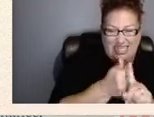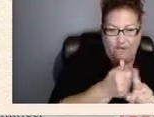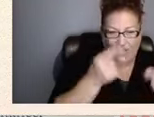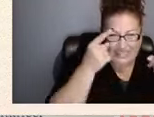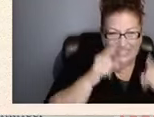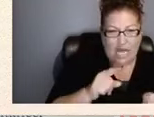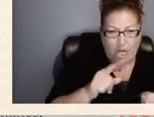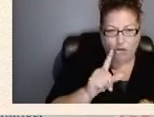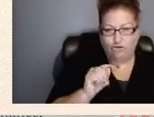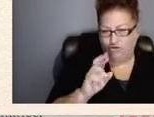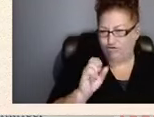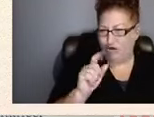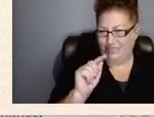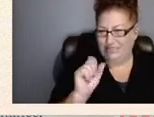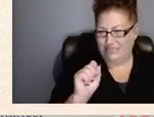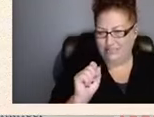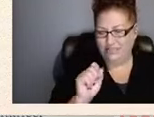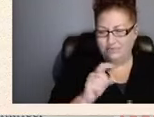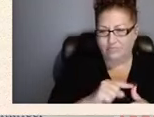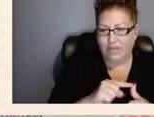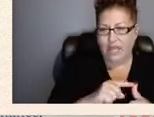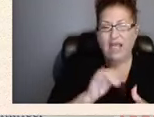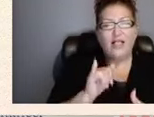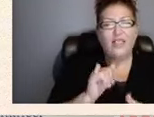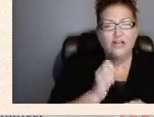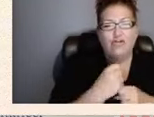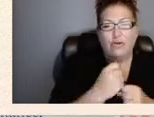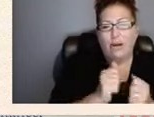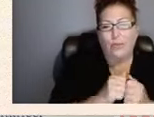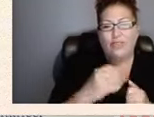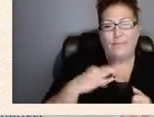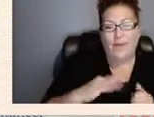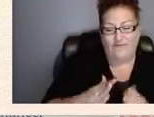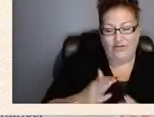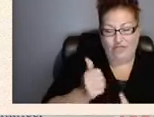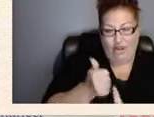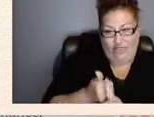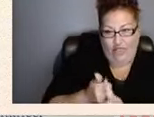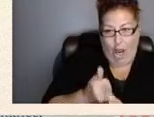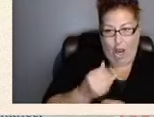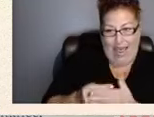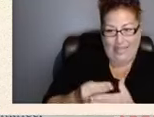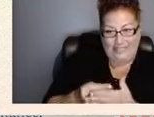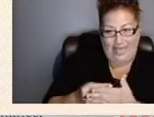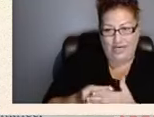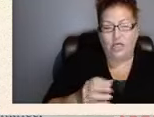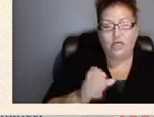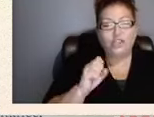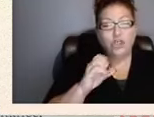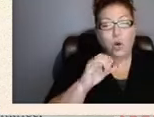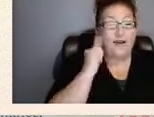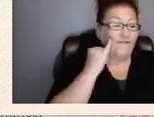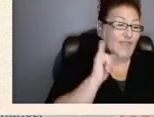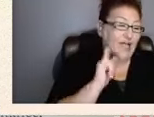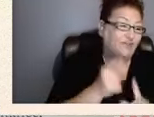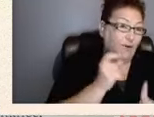They, again, are created with the beneficiary's own assets. So whether those assets are from gifts, from inheritance, from